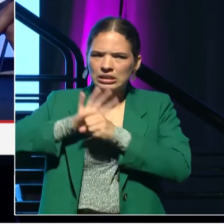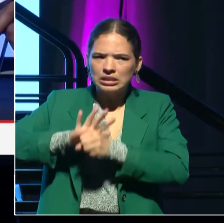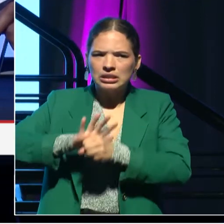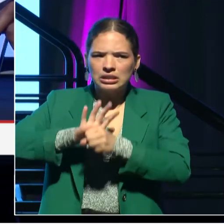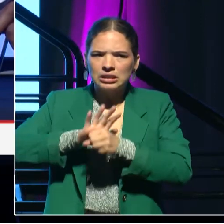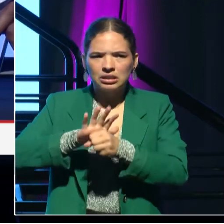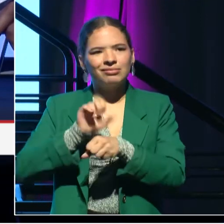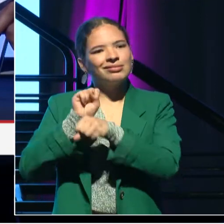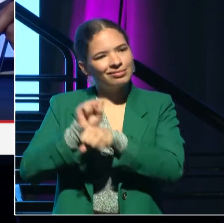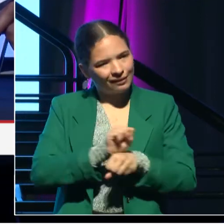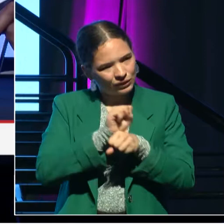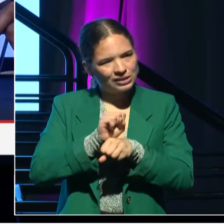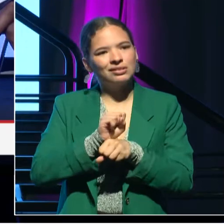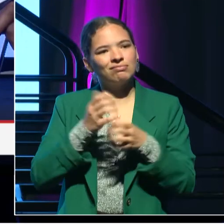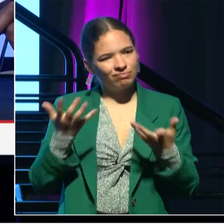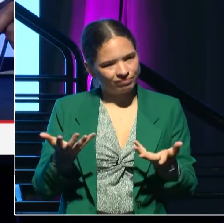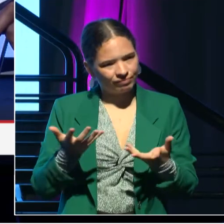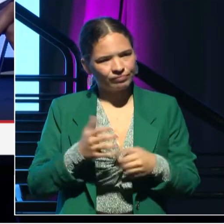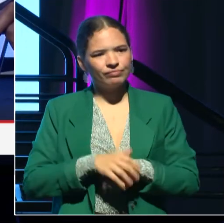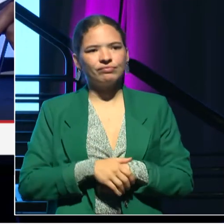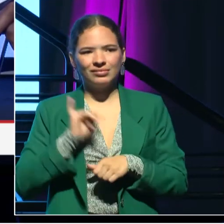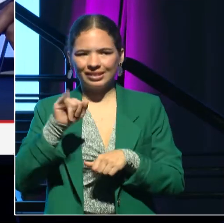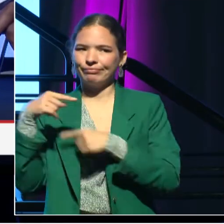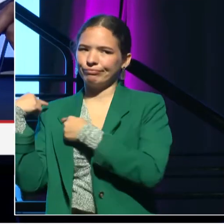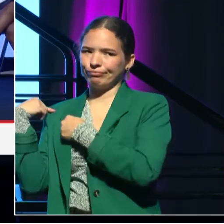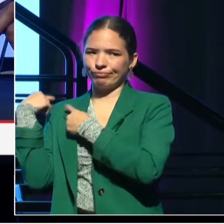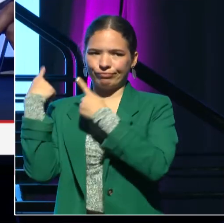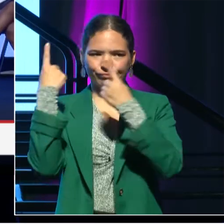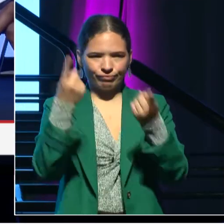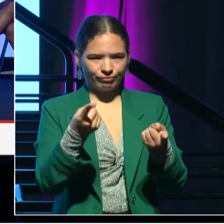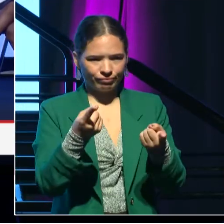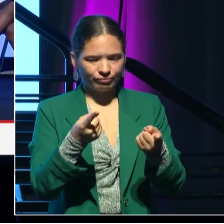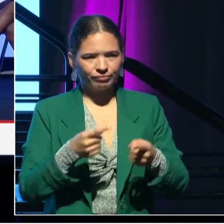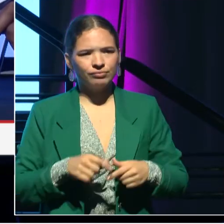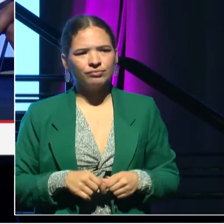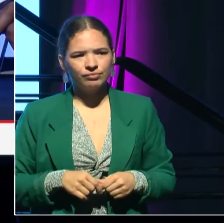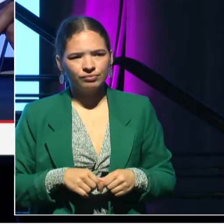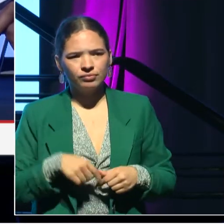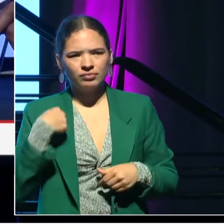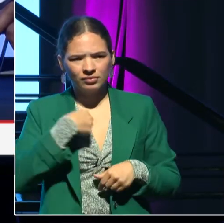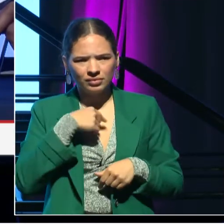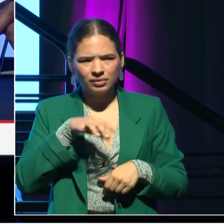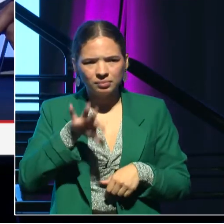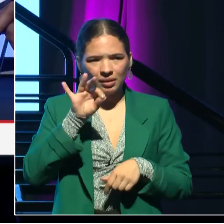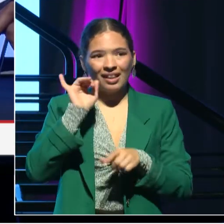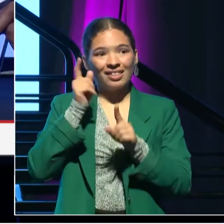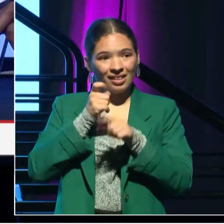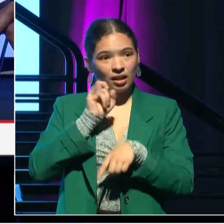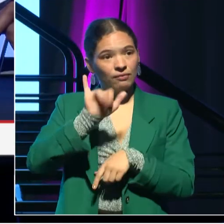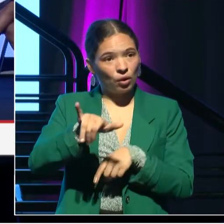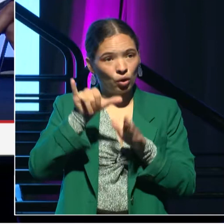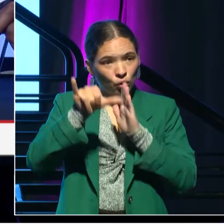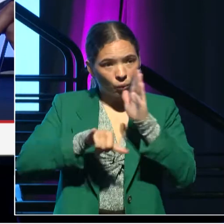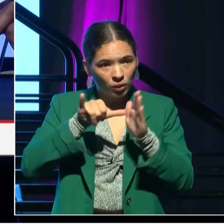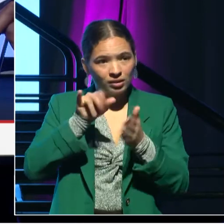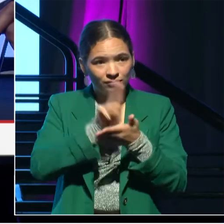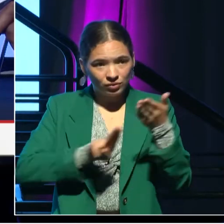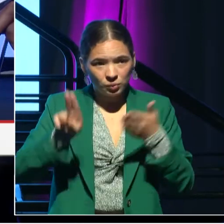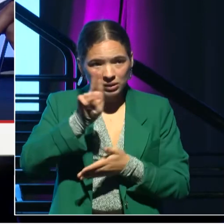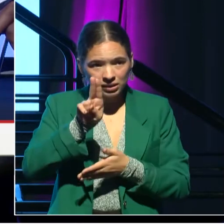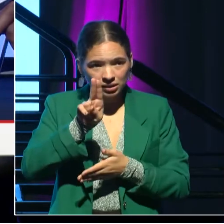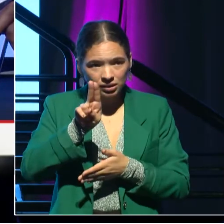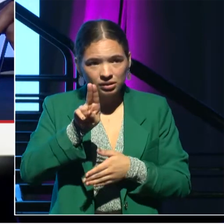that I have picked up from my YouTube university was a young lady who spoke so